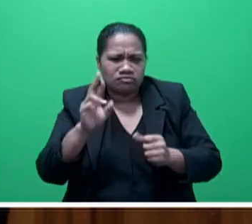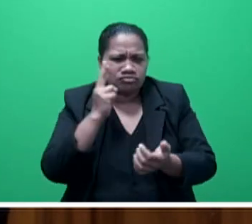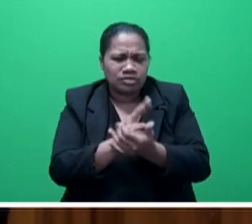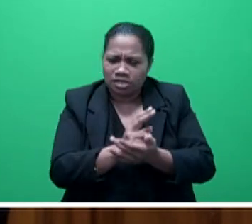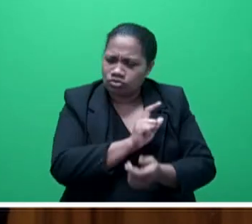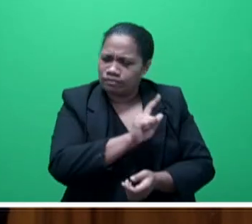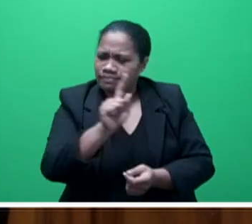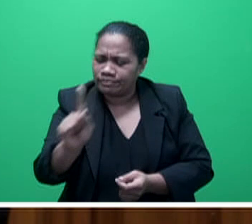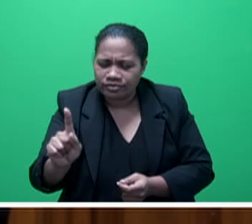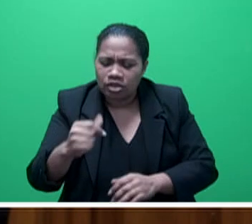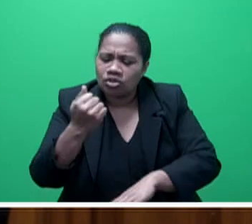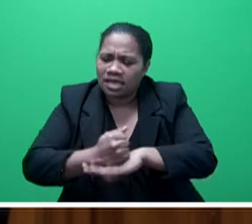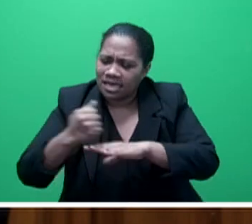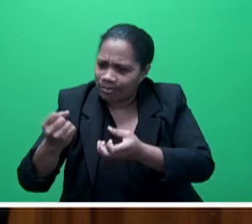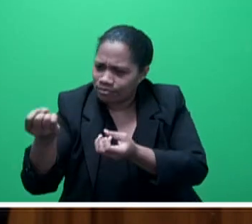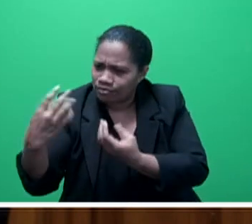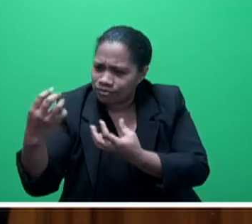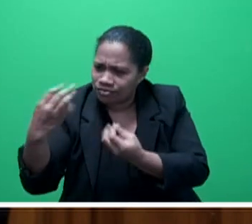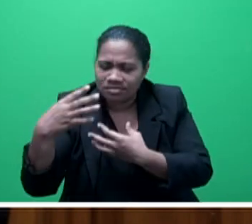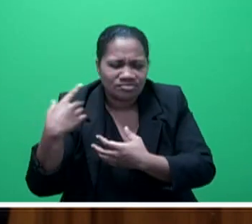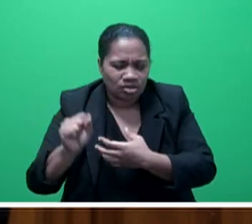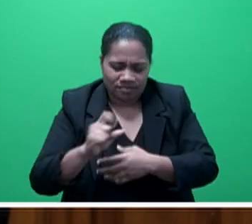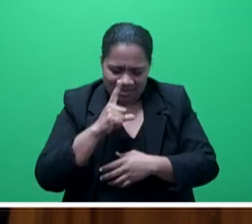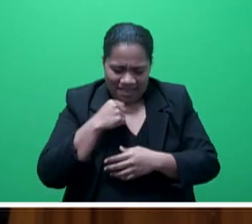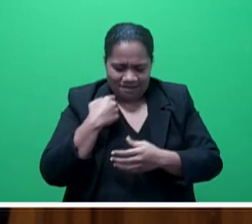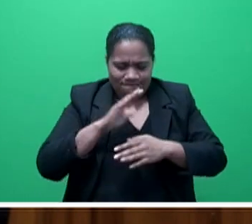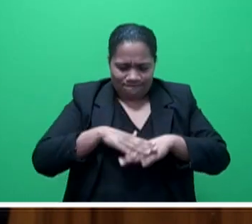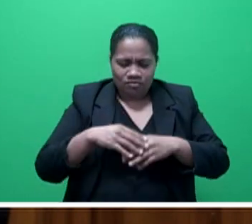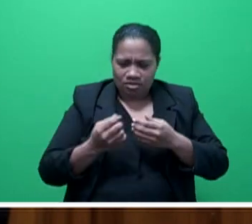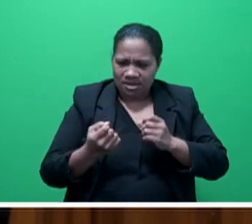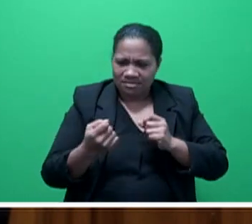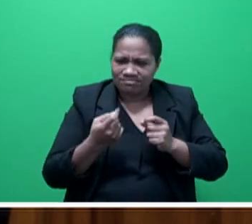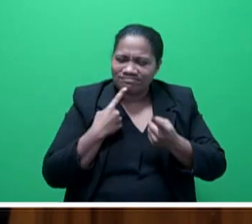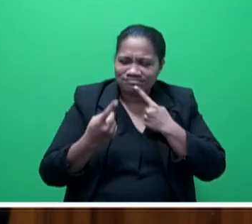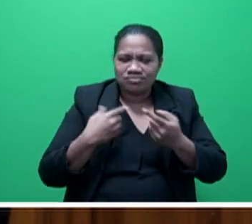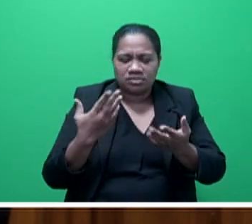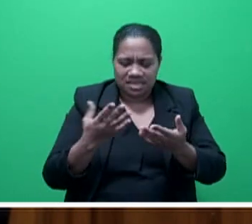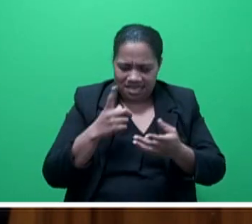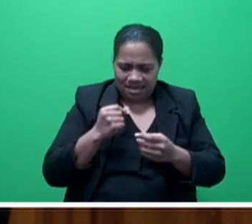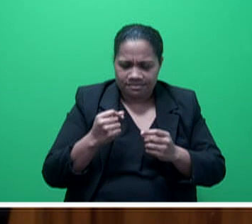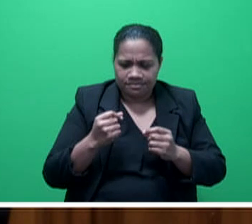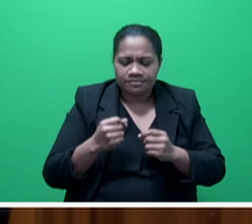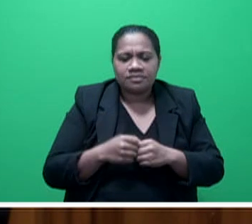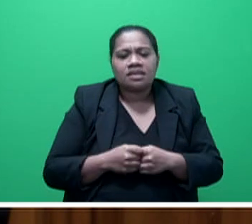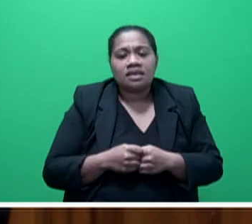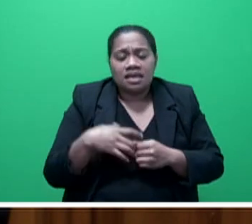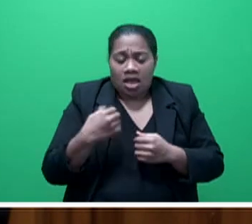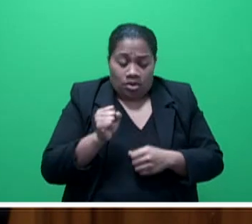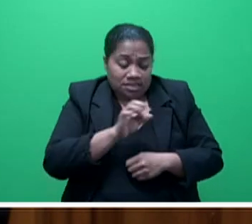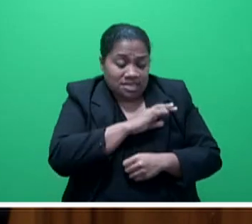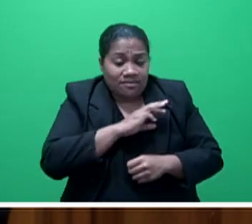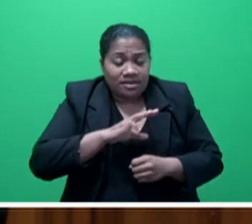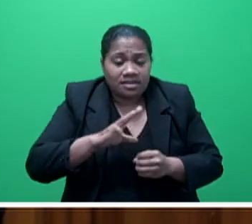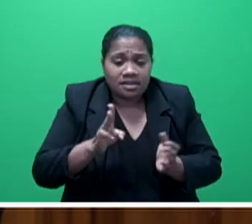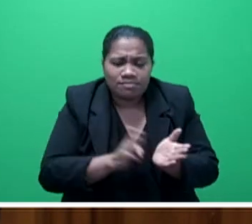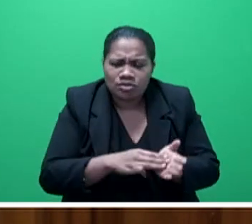government ministries to get land information. During this COVID-19 episode, our staff from the Ministry of Lands and Mineral Resources have been seconded